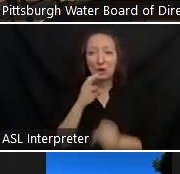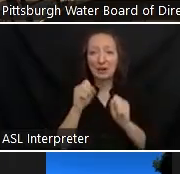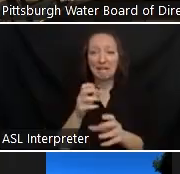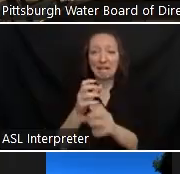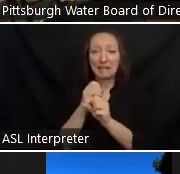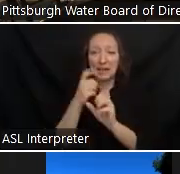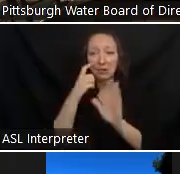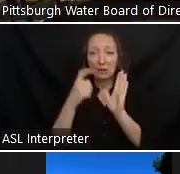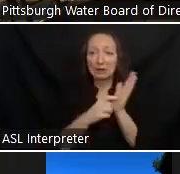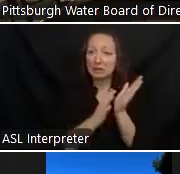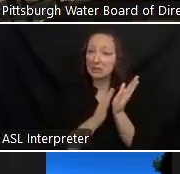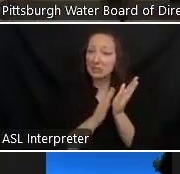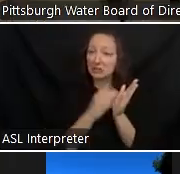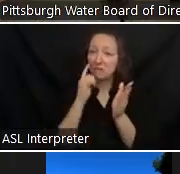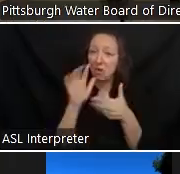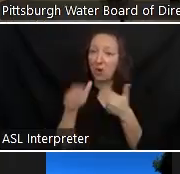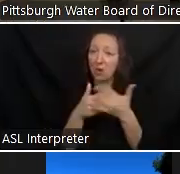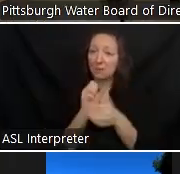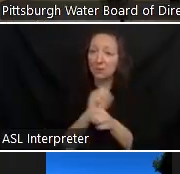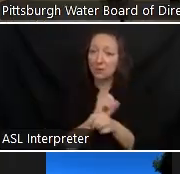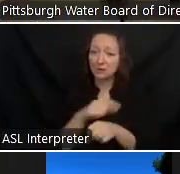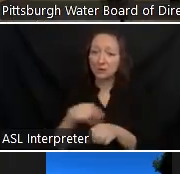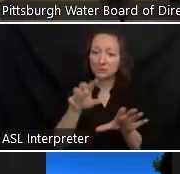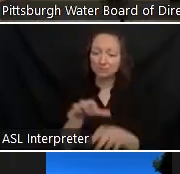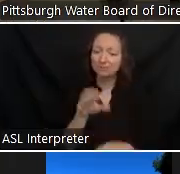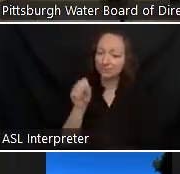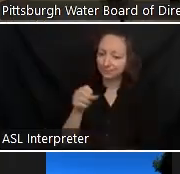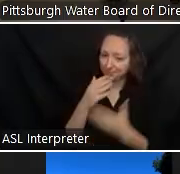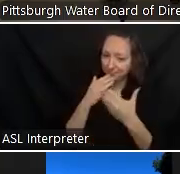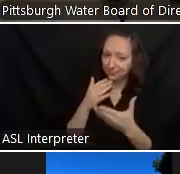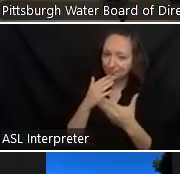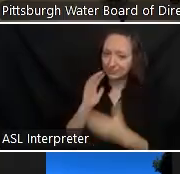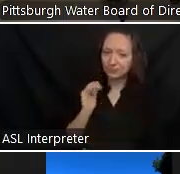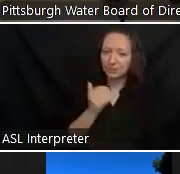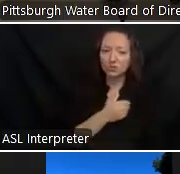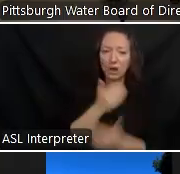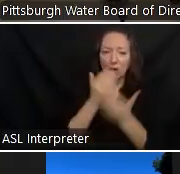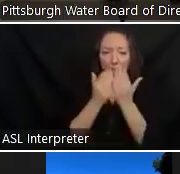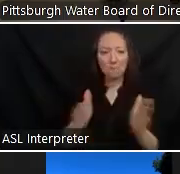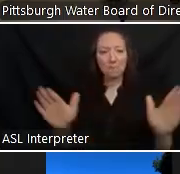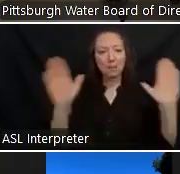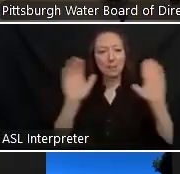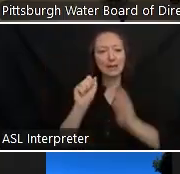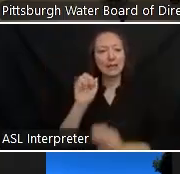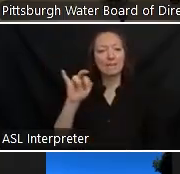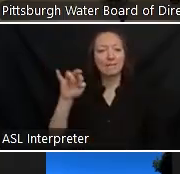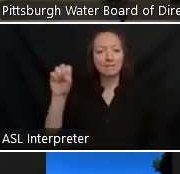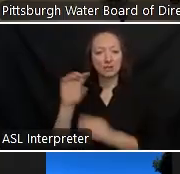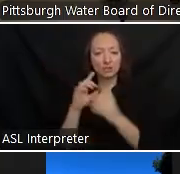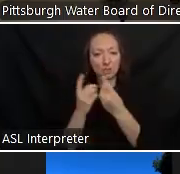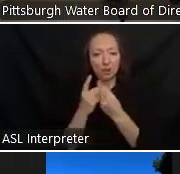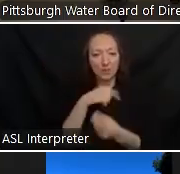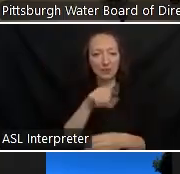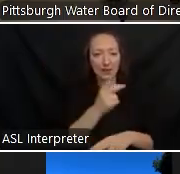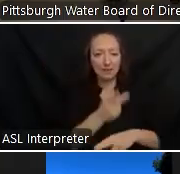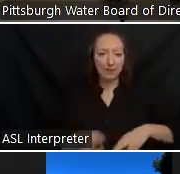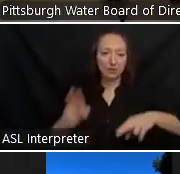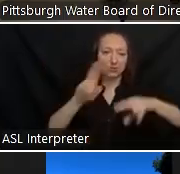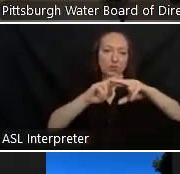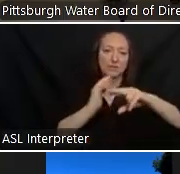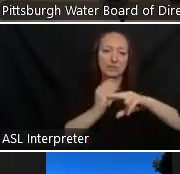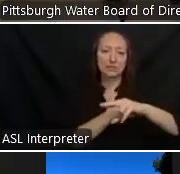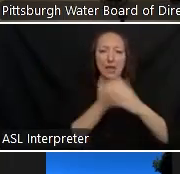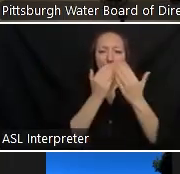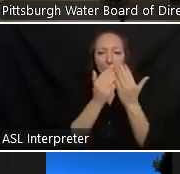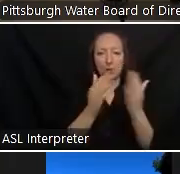that it's doing. Thanks. Yeah. So our public affairs department this year has increased our public outreach. We've worked with them